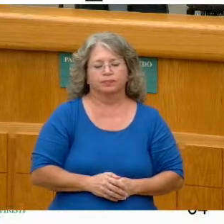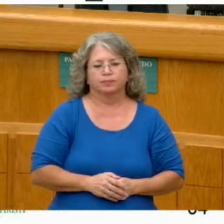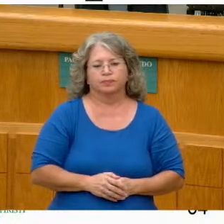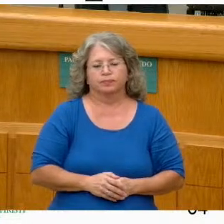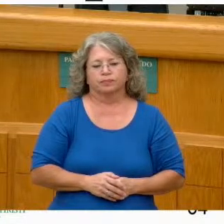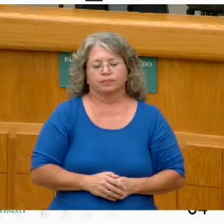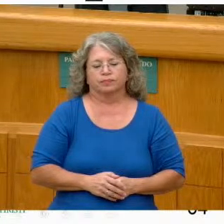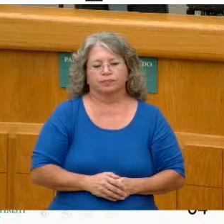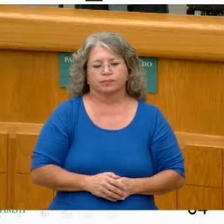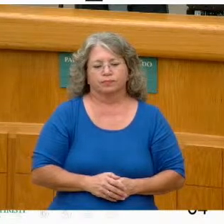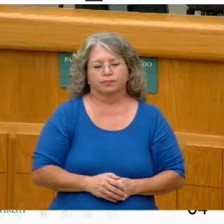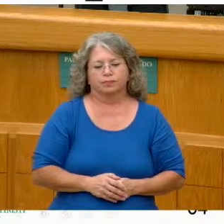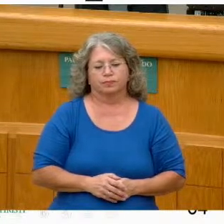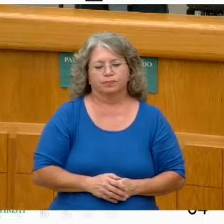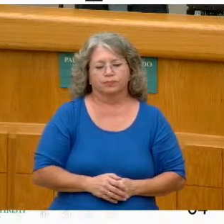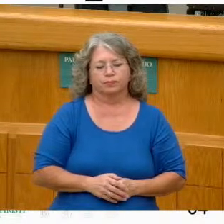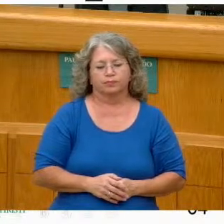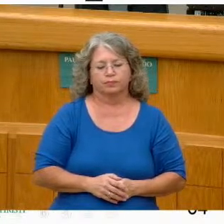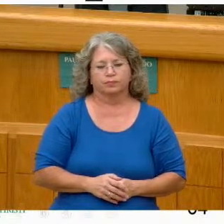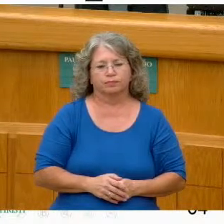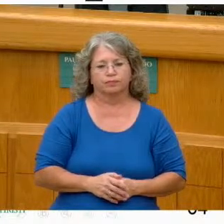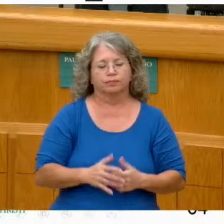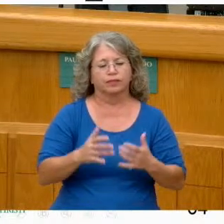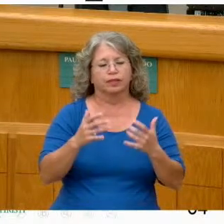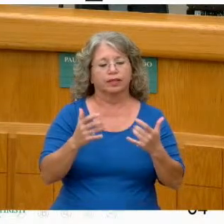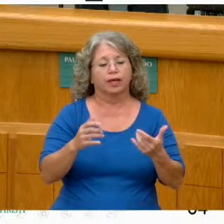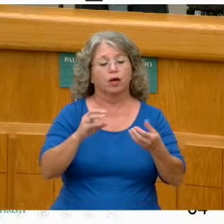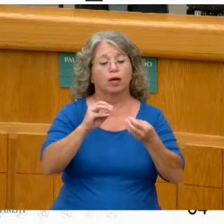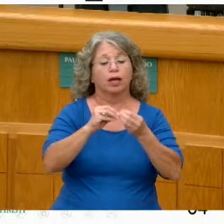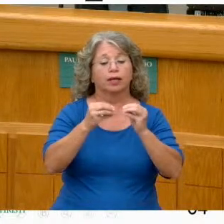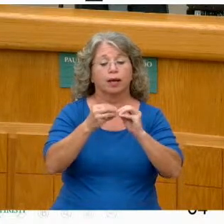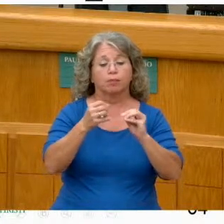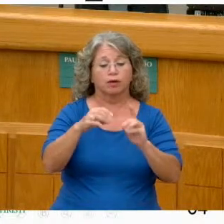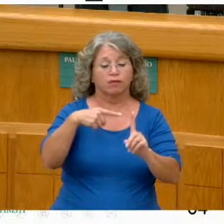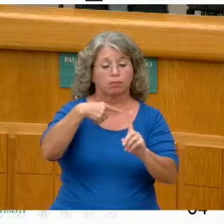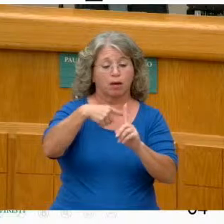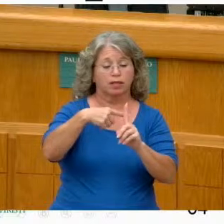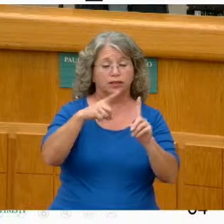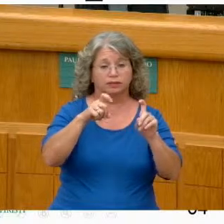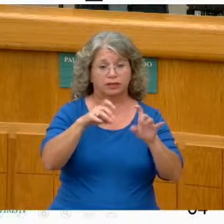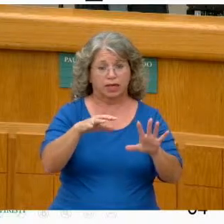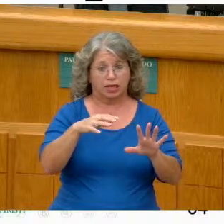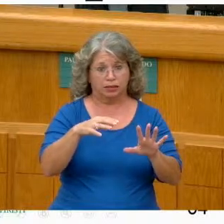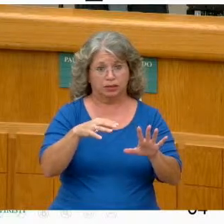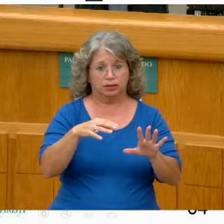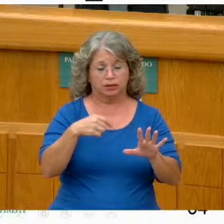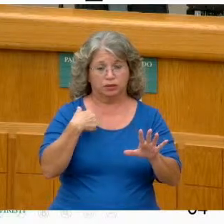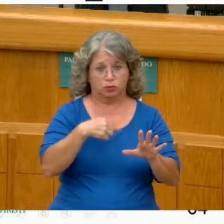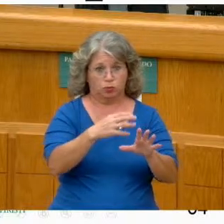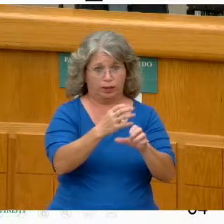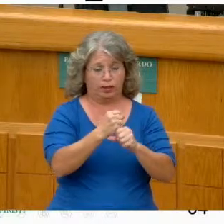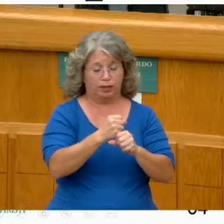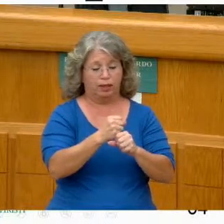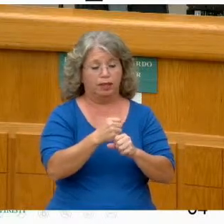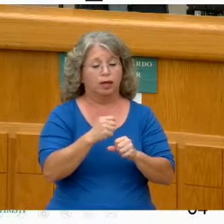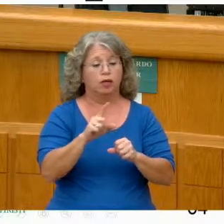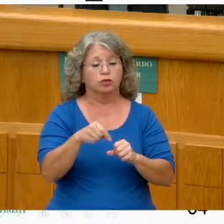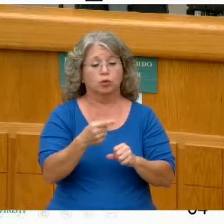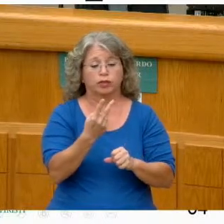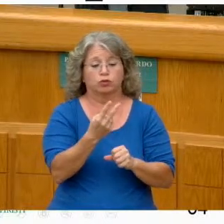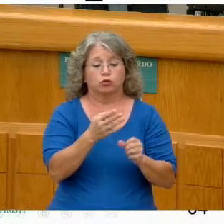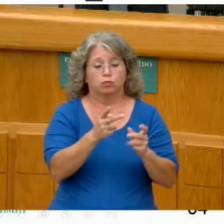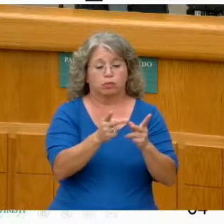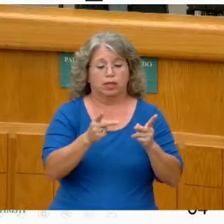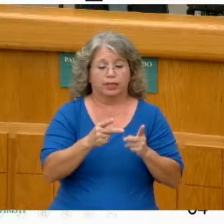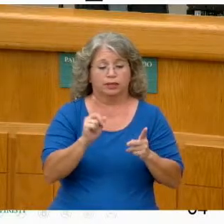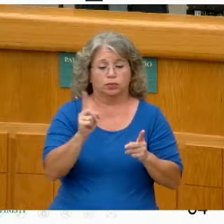In terms of the amount of positive tests that we're getting back, there's only two sources where we can look at our positivity rate, where we